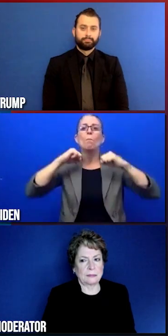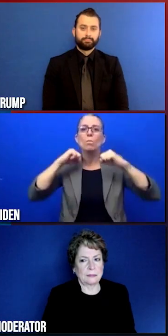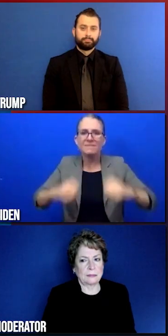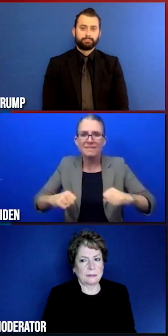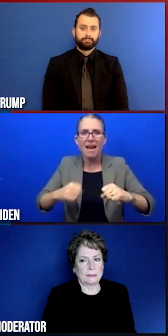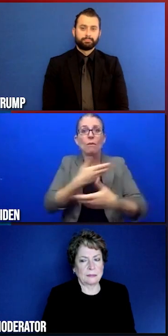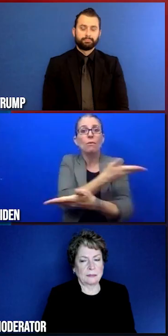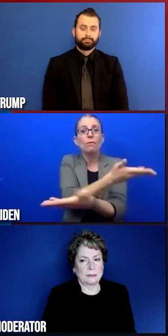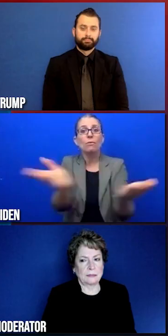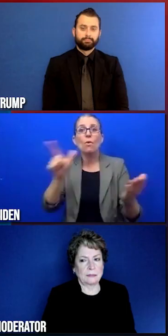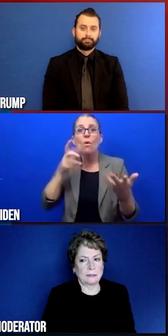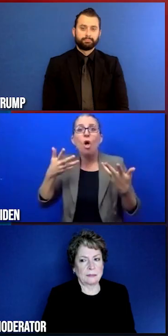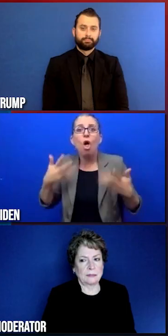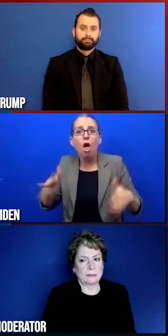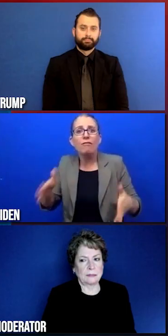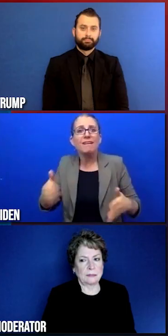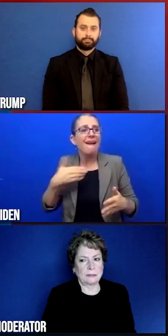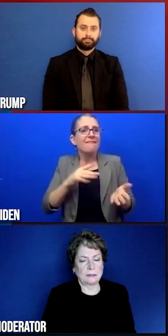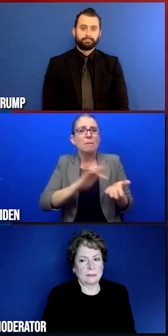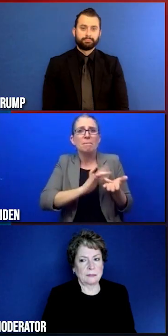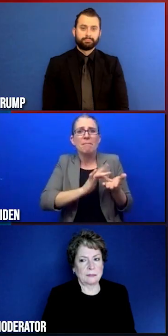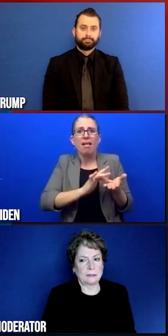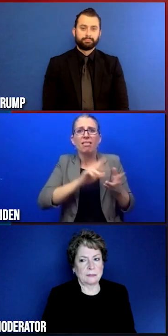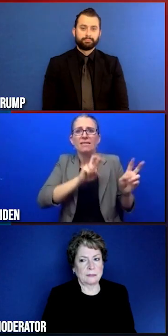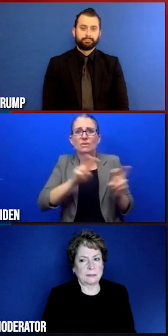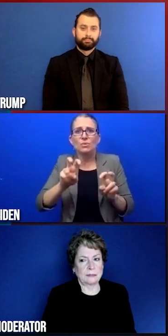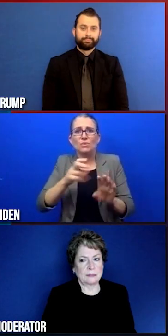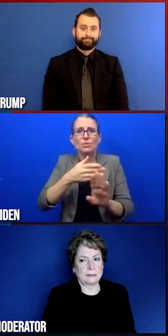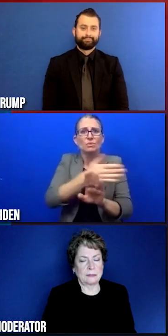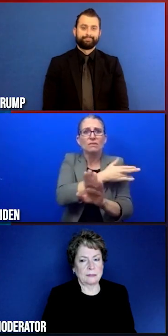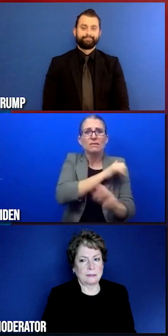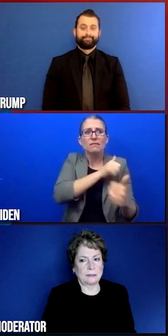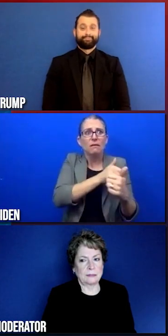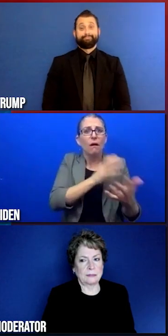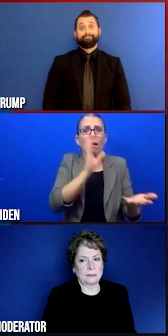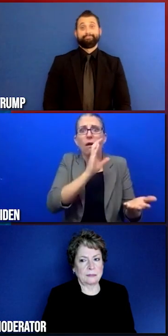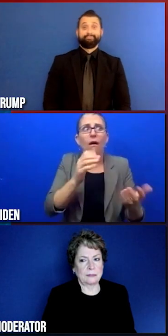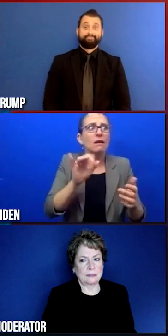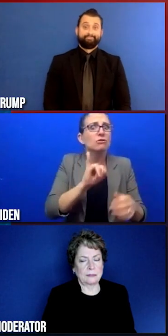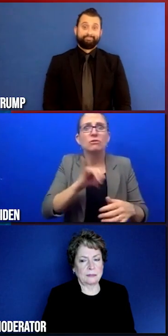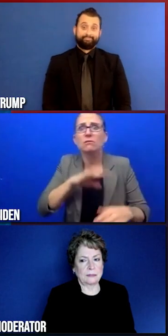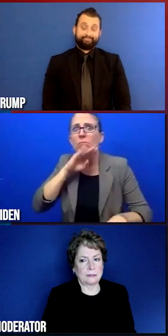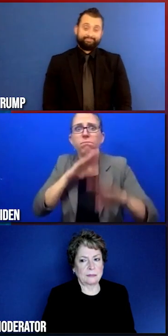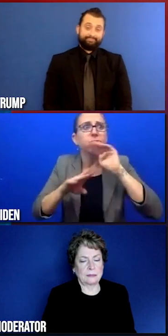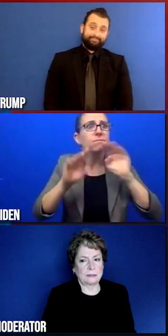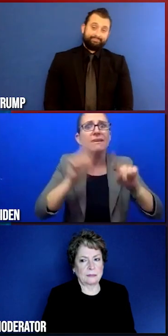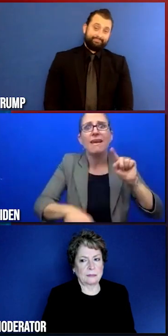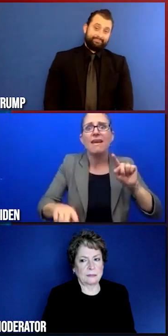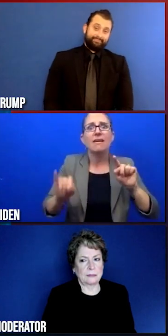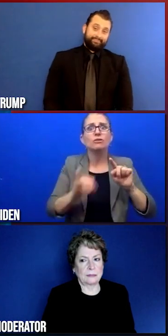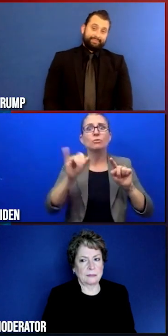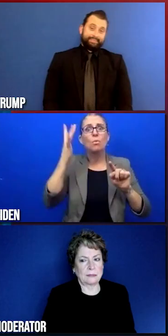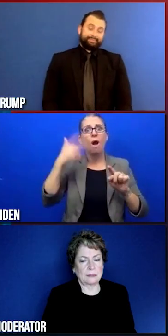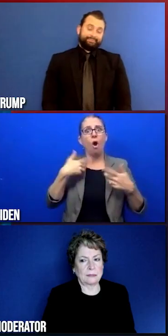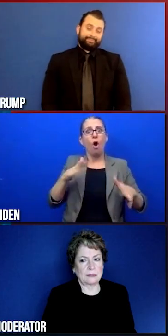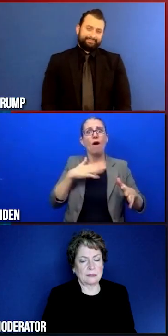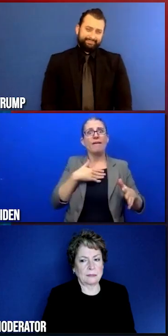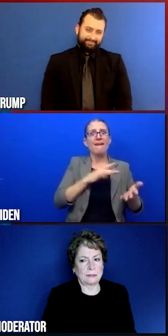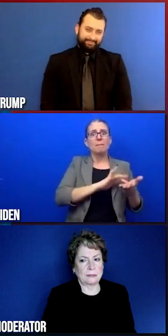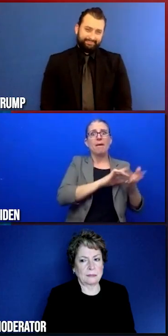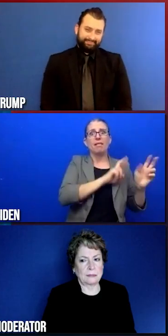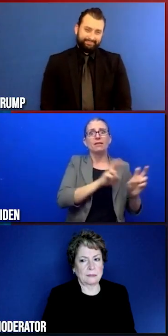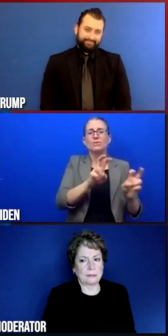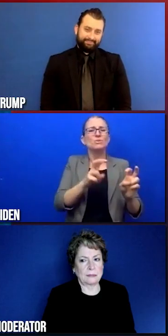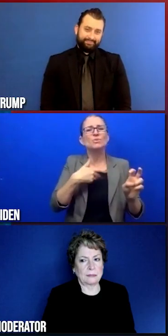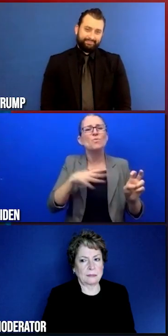None. Zero. You can't do it in the ether. He's been talking about this for a long time. He's never come up with a plan. I guess we're